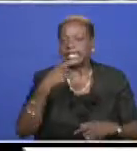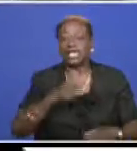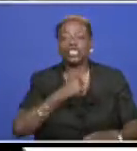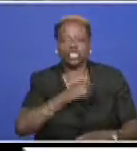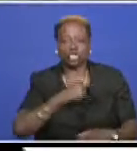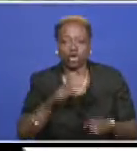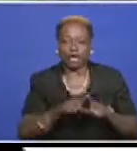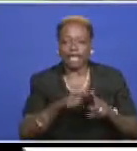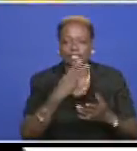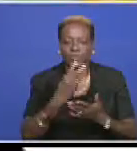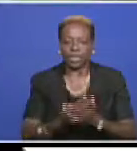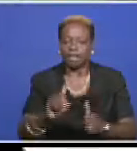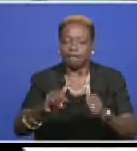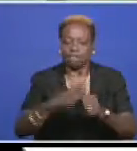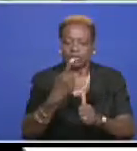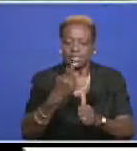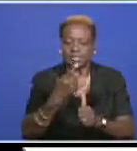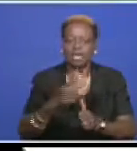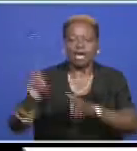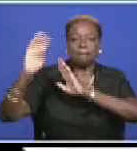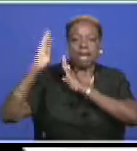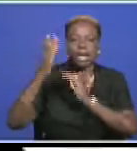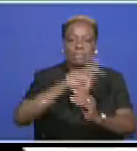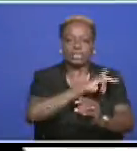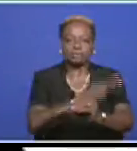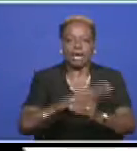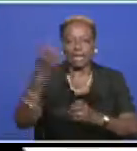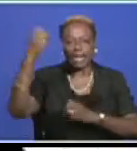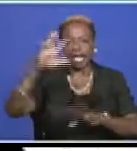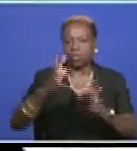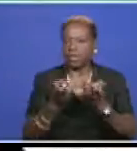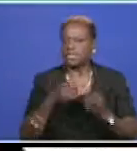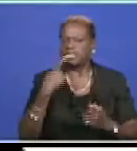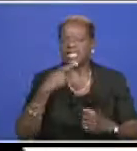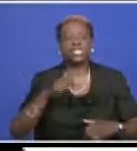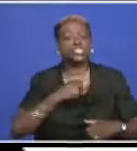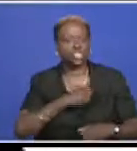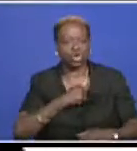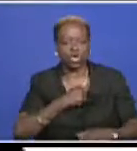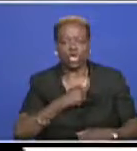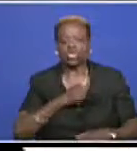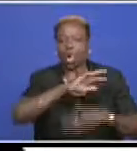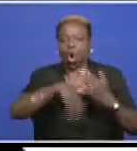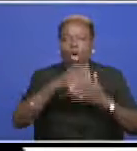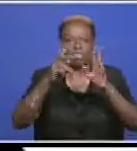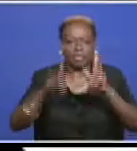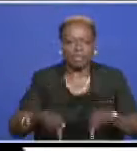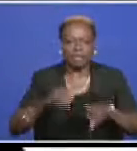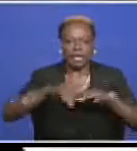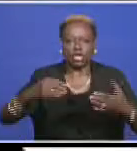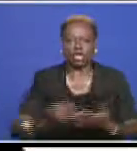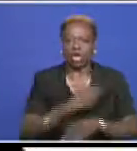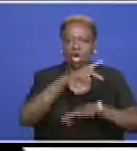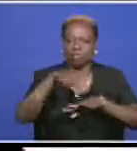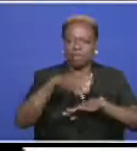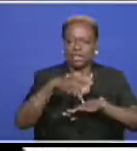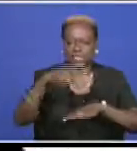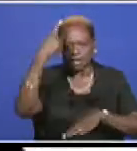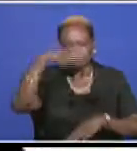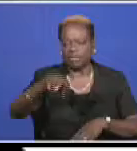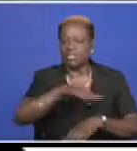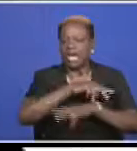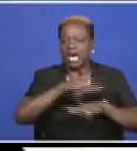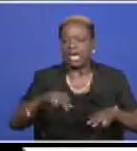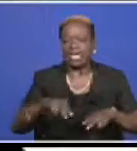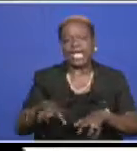as well. Firstly, Bahamas Power and Light Company would like to apologize to its customers and the residents of New Providence for the